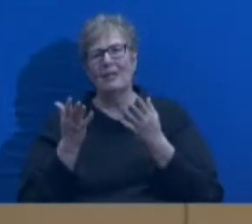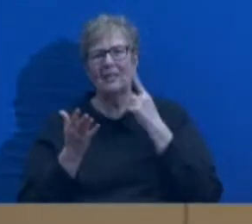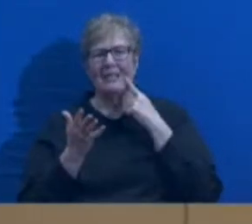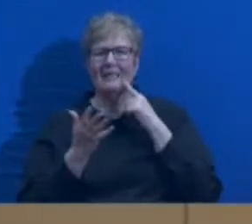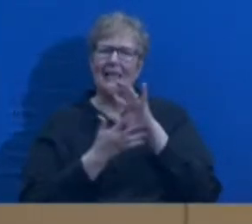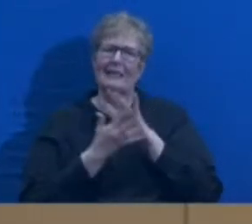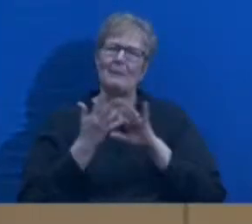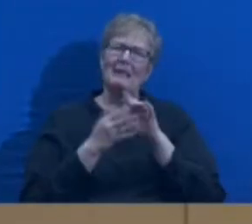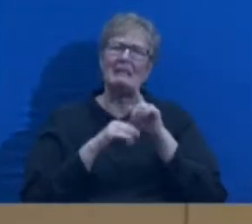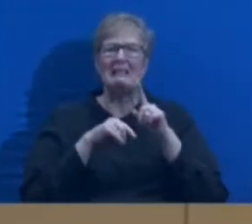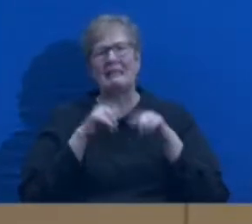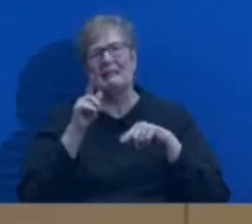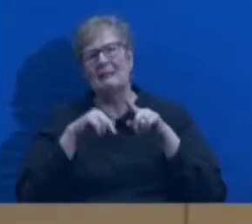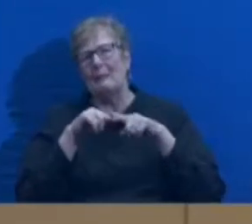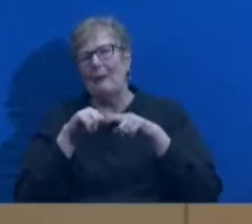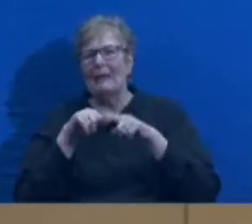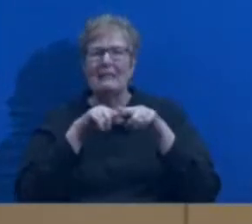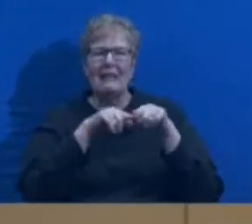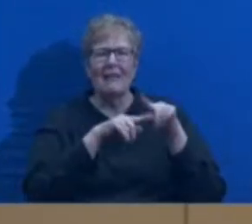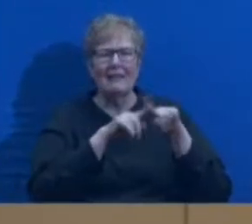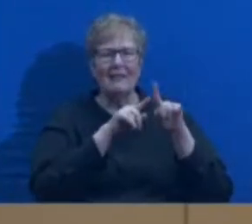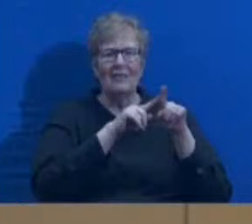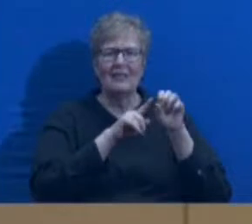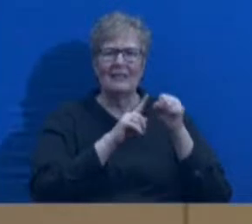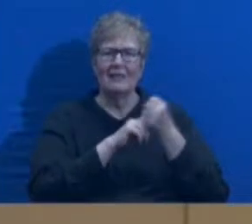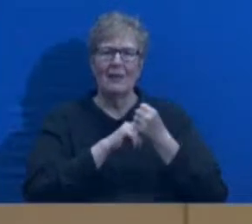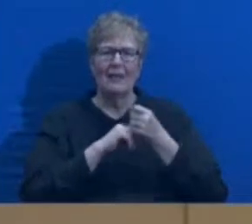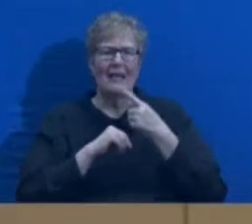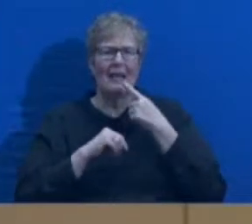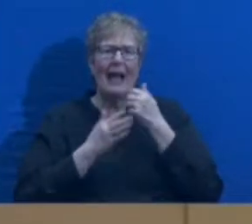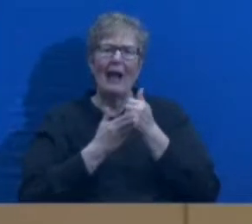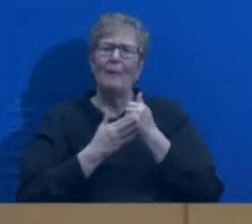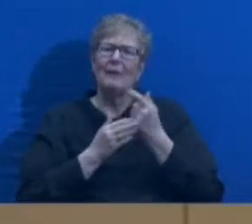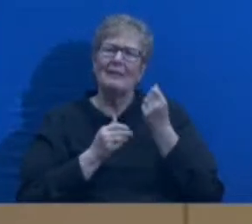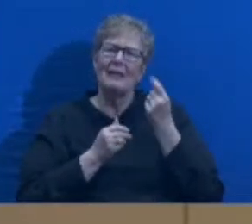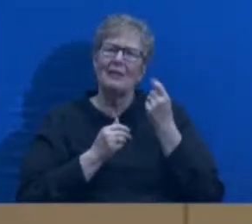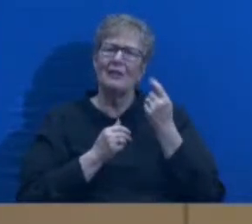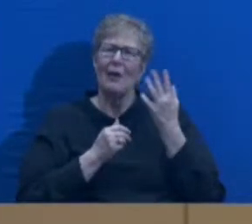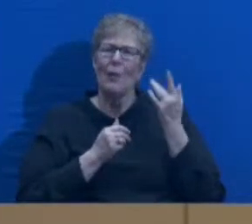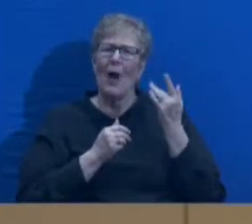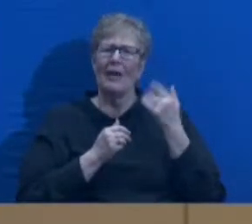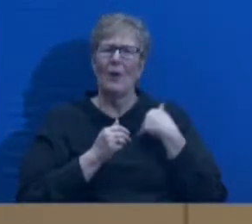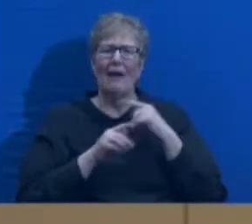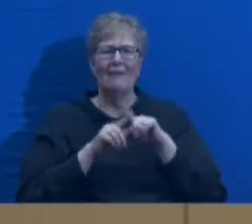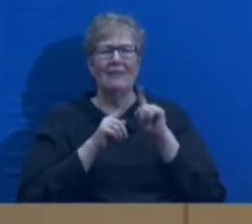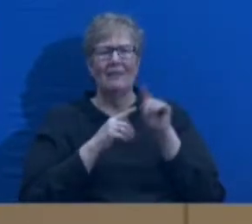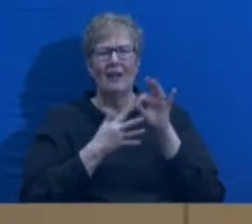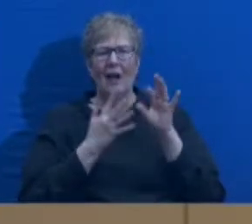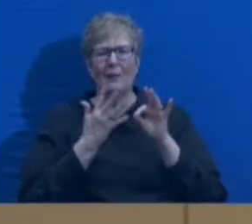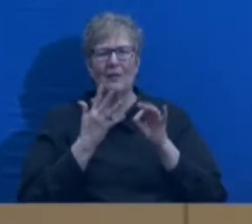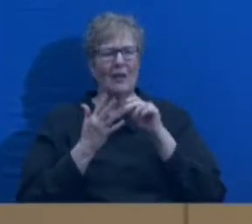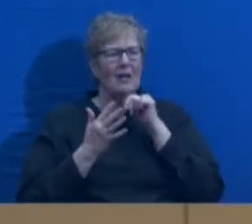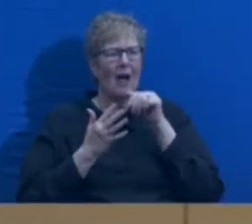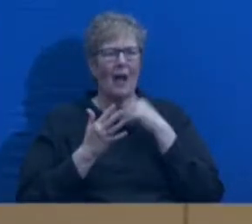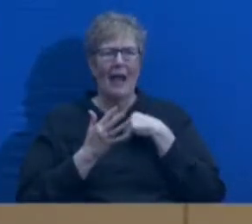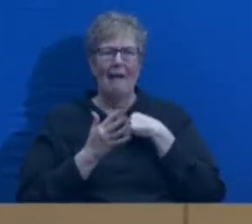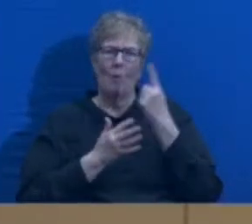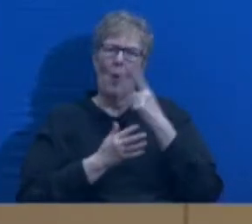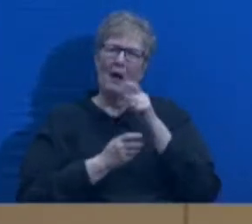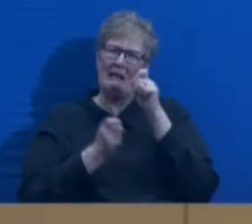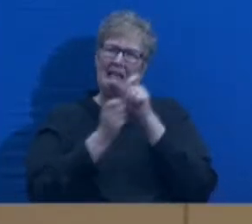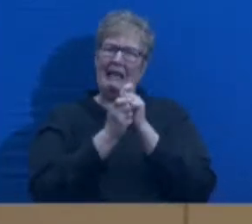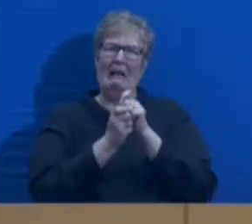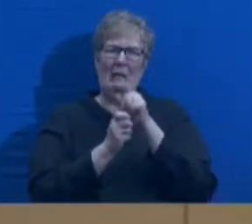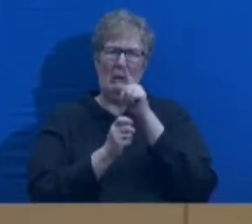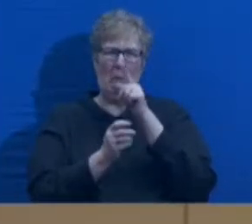bag in different parts. Just kind of help us understand why you've decided to kind of give the different options, but not come out and say formally,